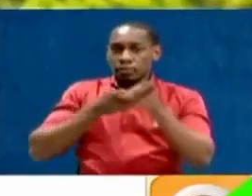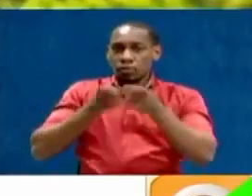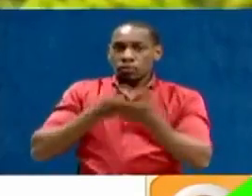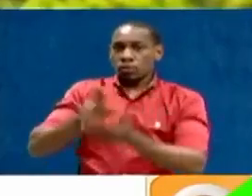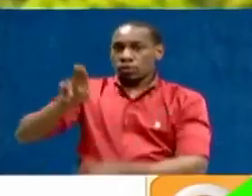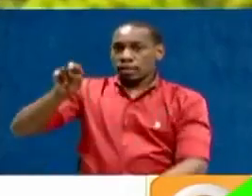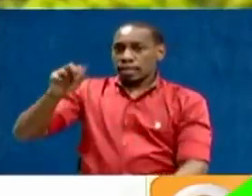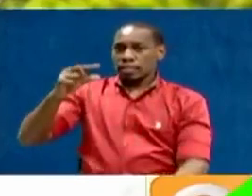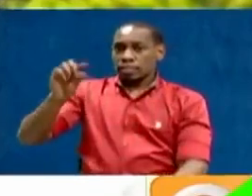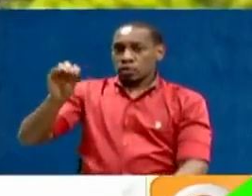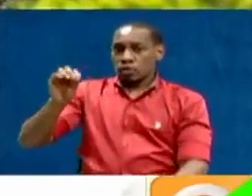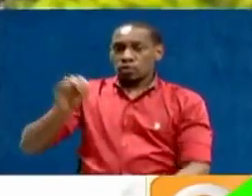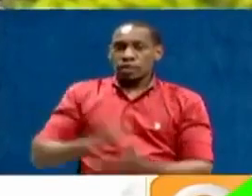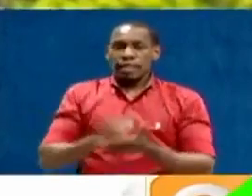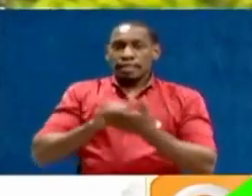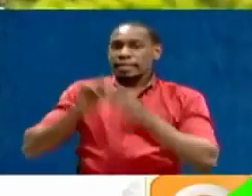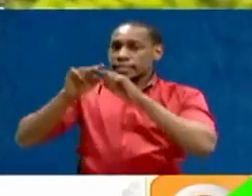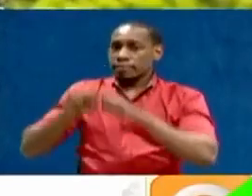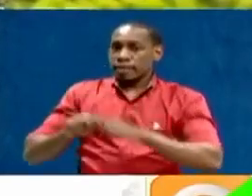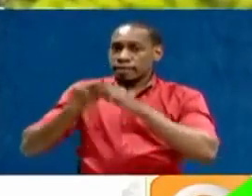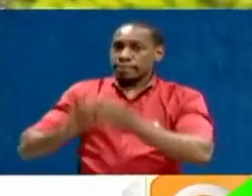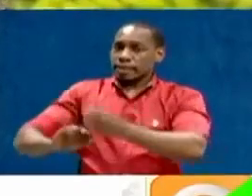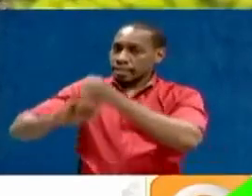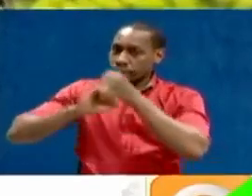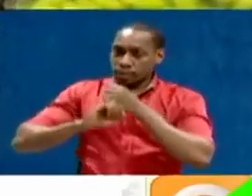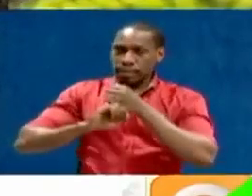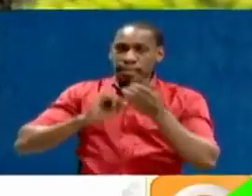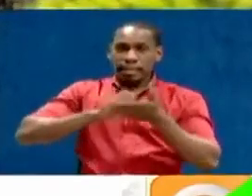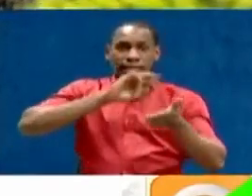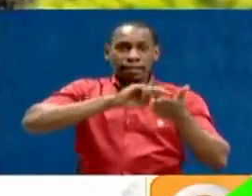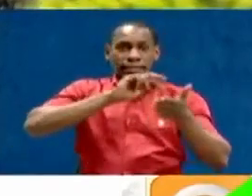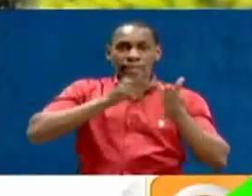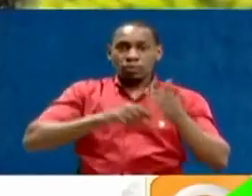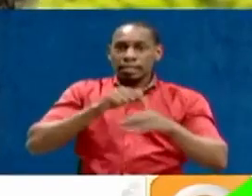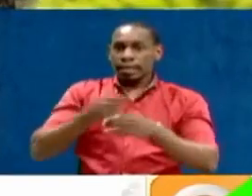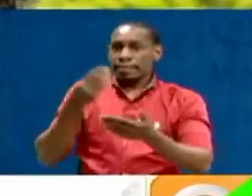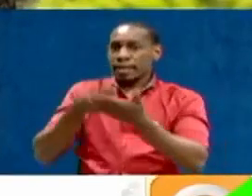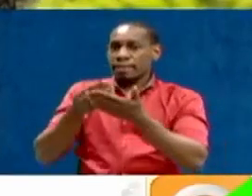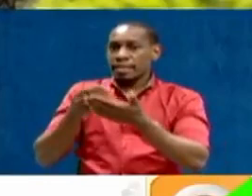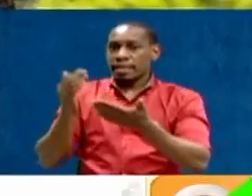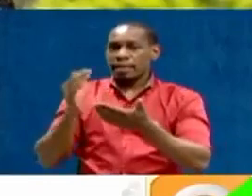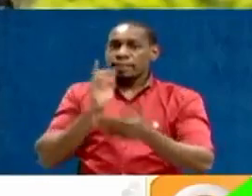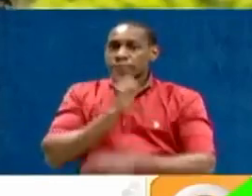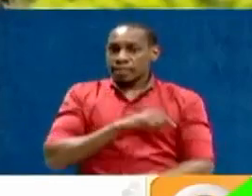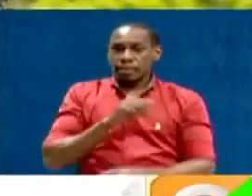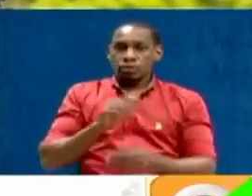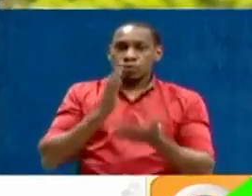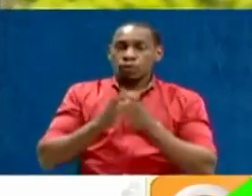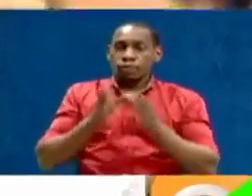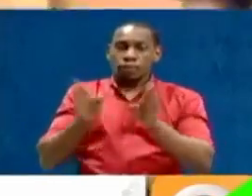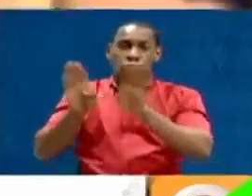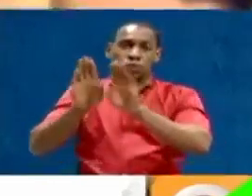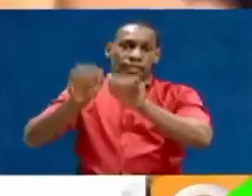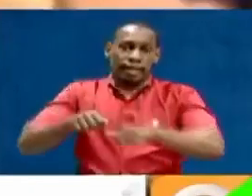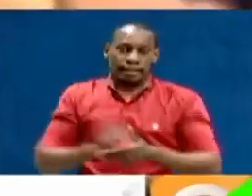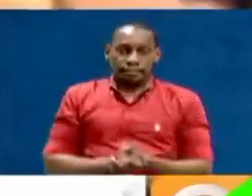NGOs, non-governmental organizations, who rely on donor funding, which means that if money runs out, then they might be forced to